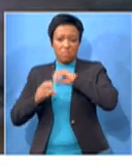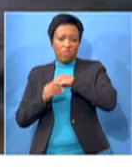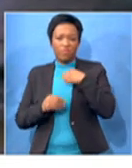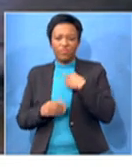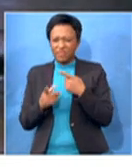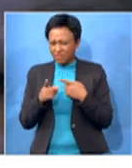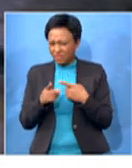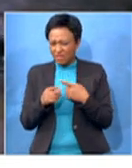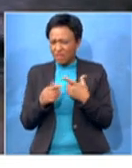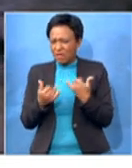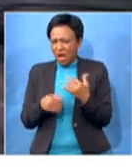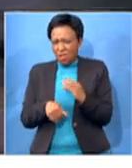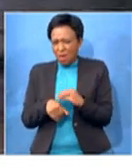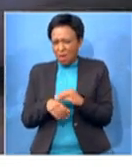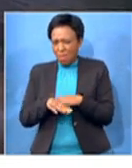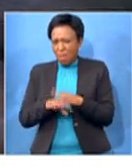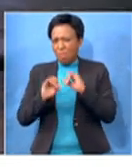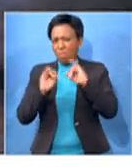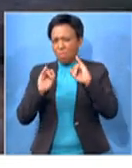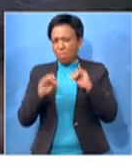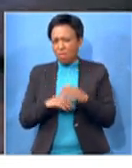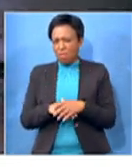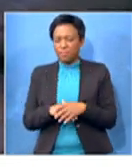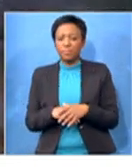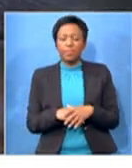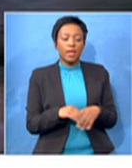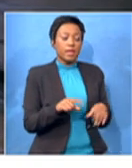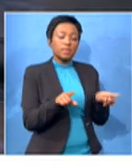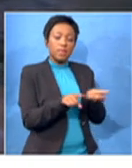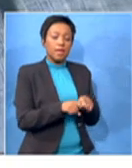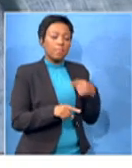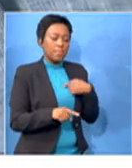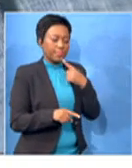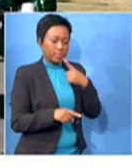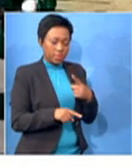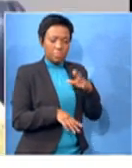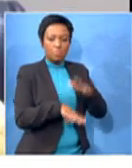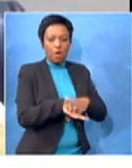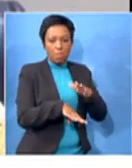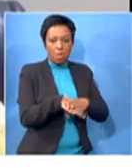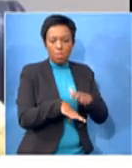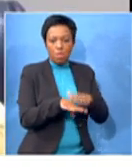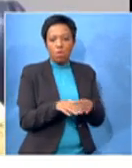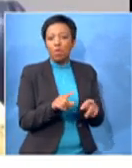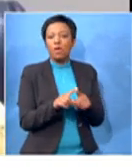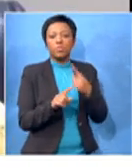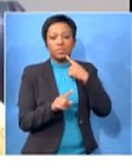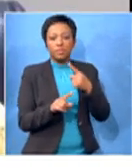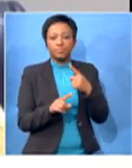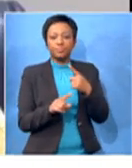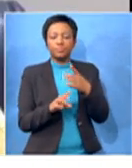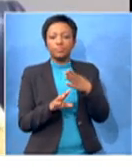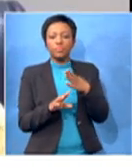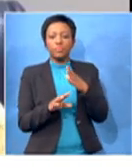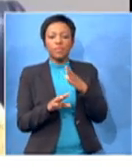So it's what I've just keep on saying, and I'm going to emphasize. Gone are the days where we're going to